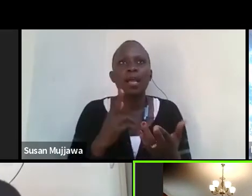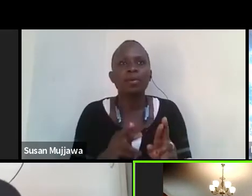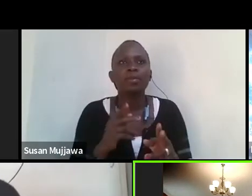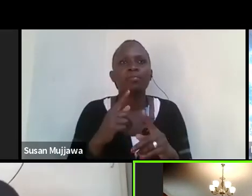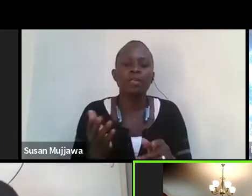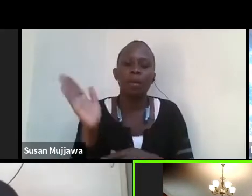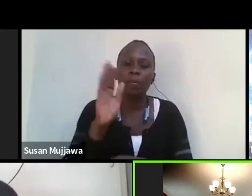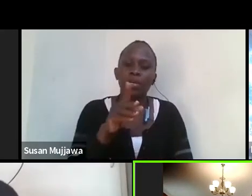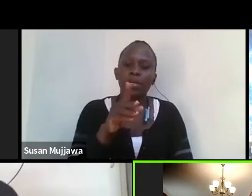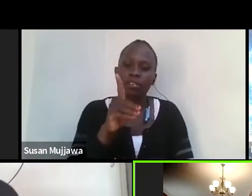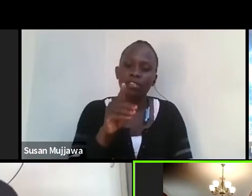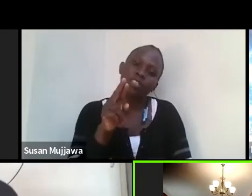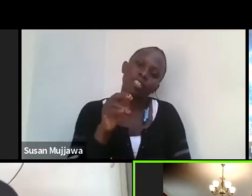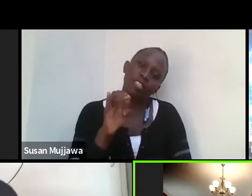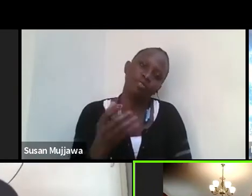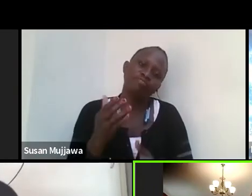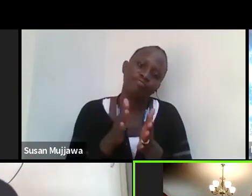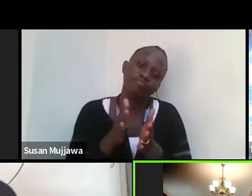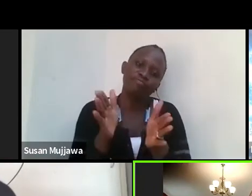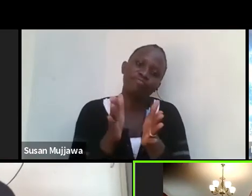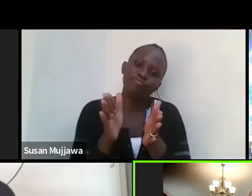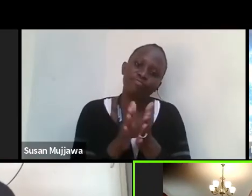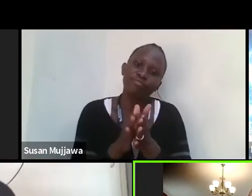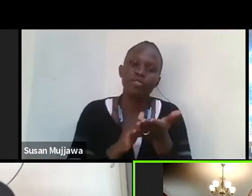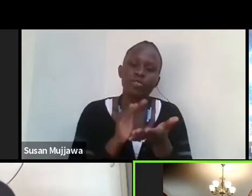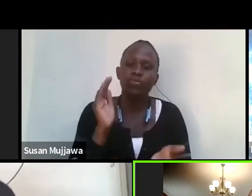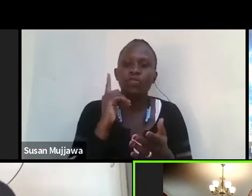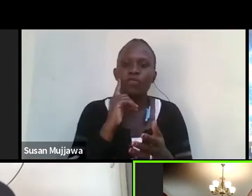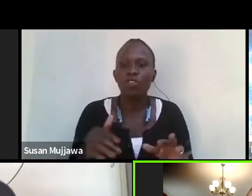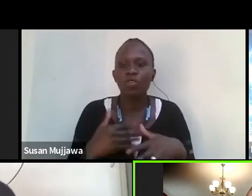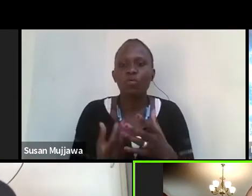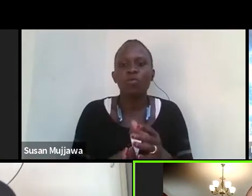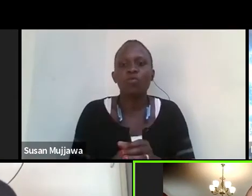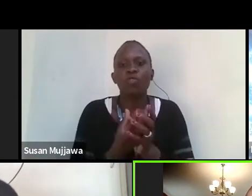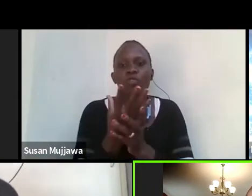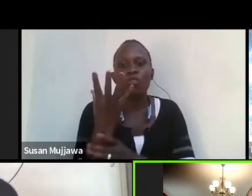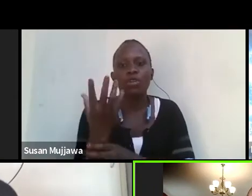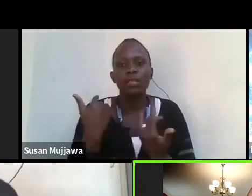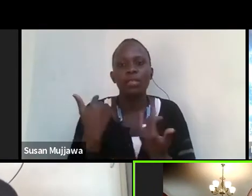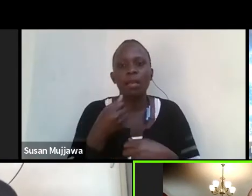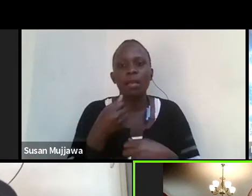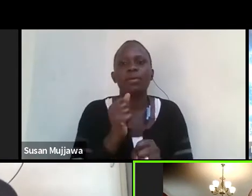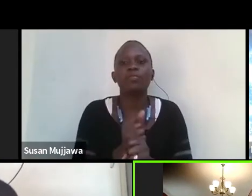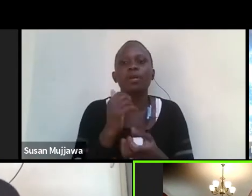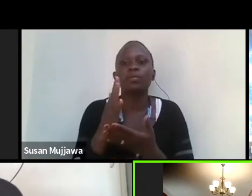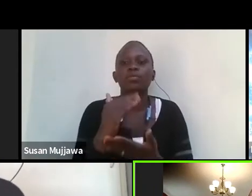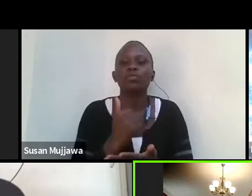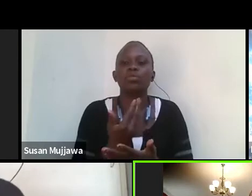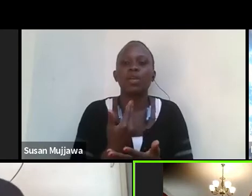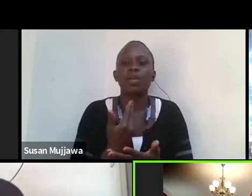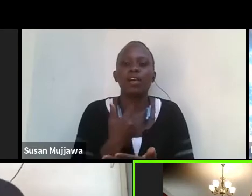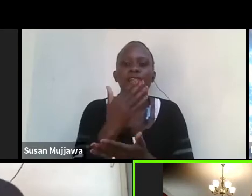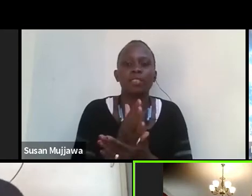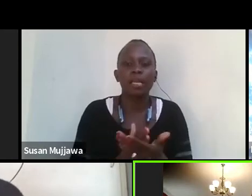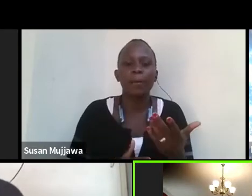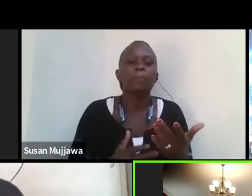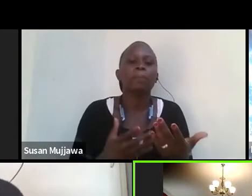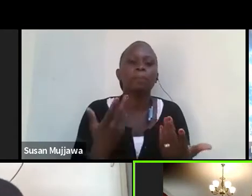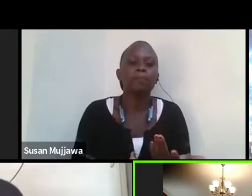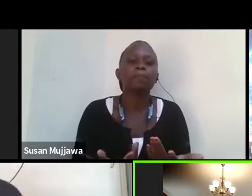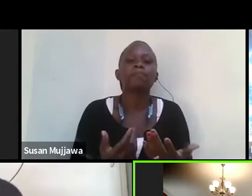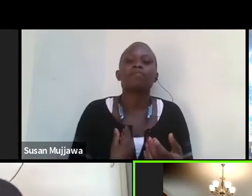growth that there is with manufacturing, because there seems to be quite a lot of room for growth in terms of where manufacturing should be